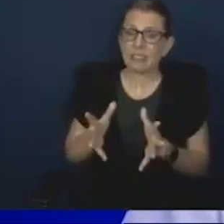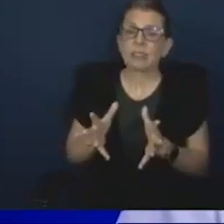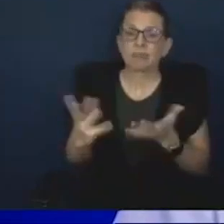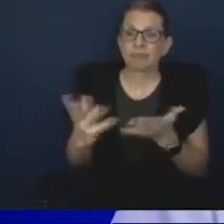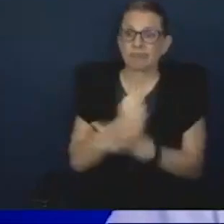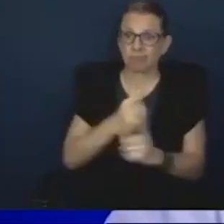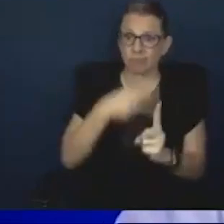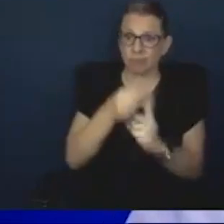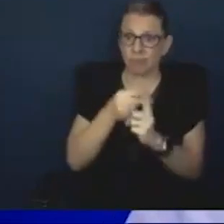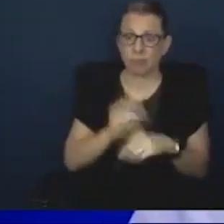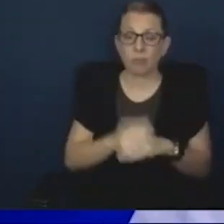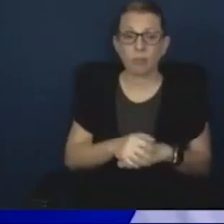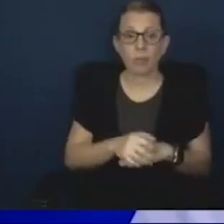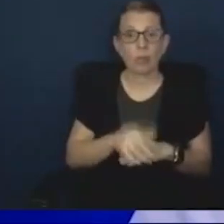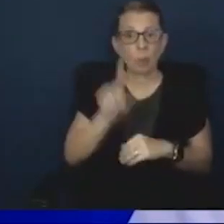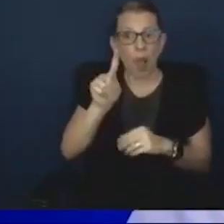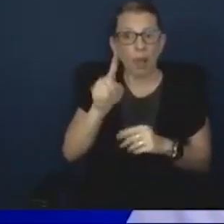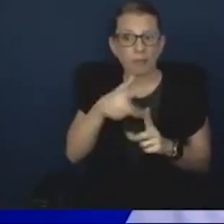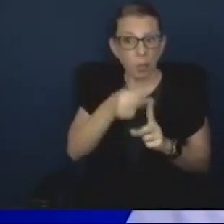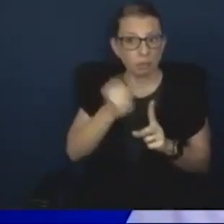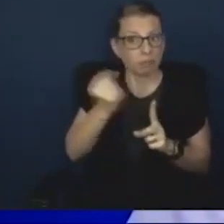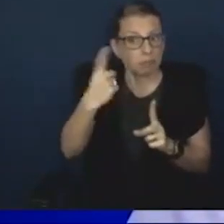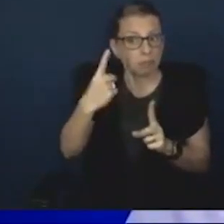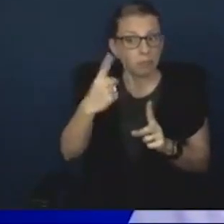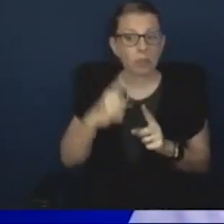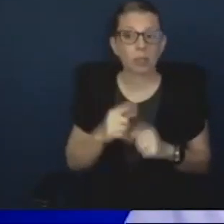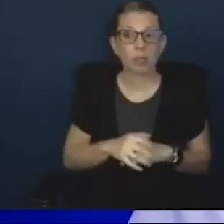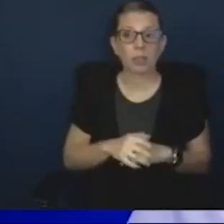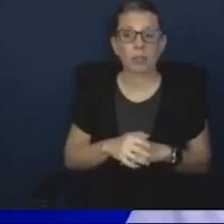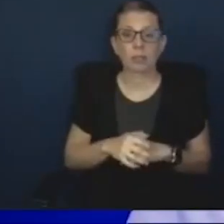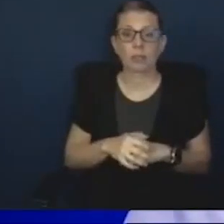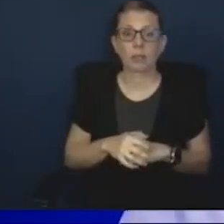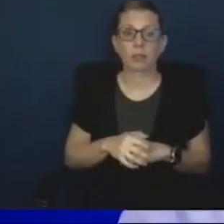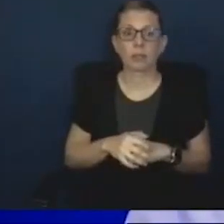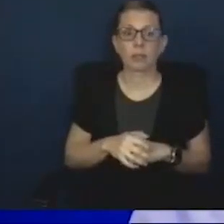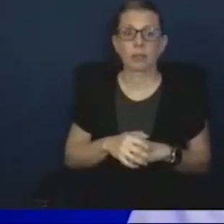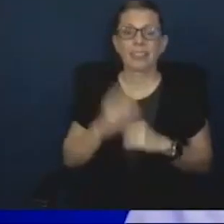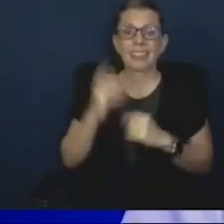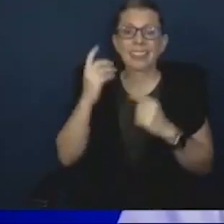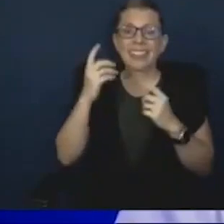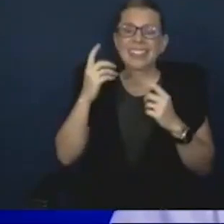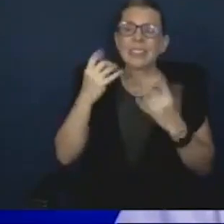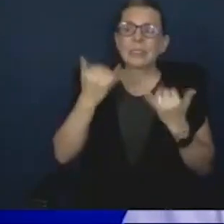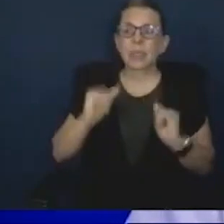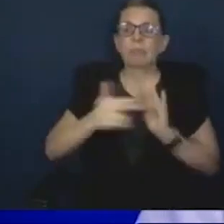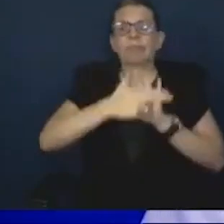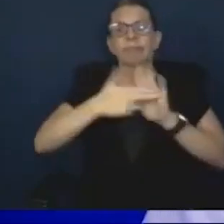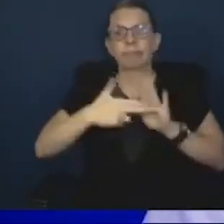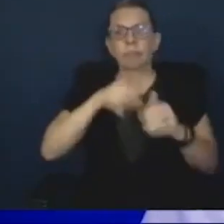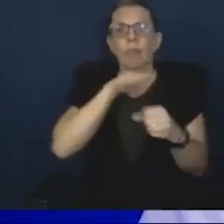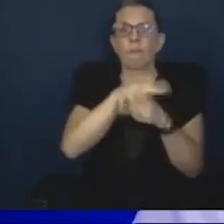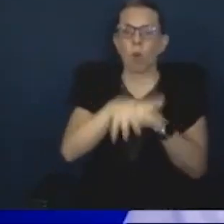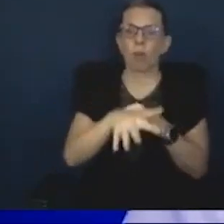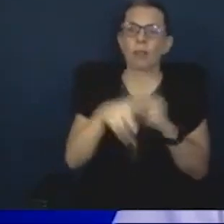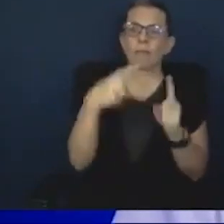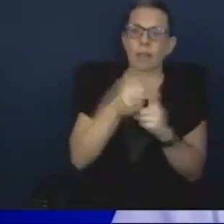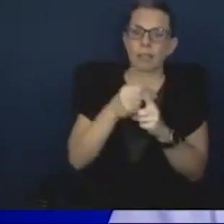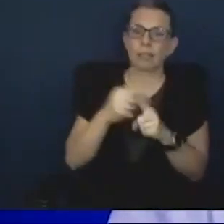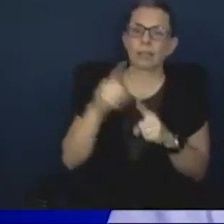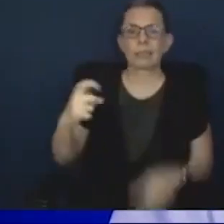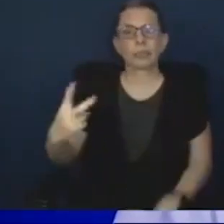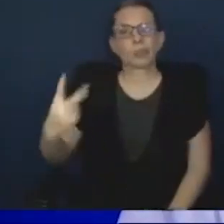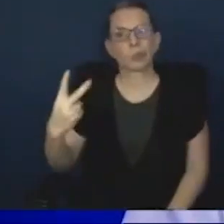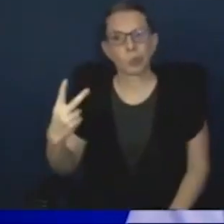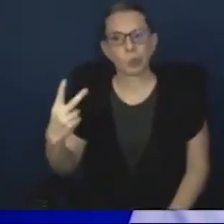least one dose. Now, again, still being considered fully vaccinated under the specific guidance is two vaccinations,